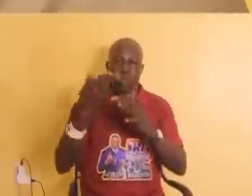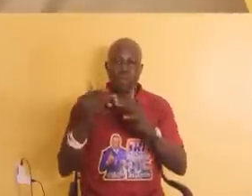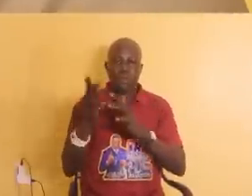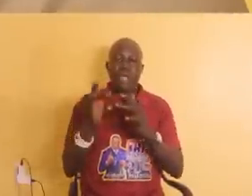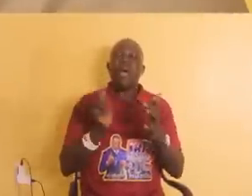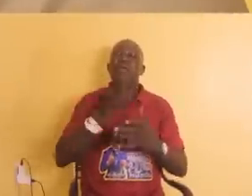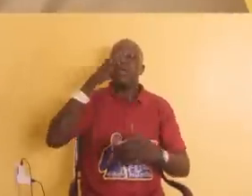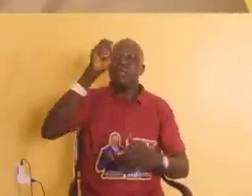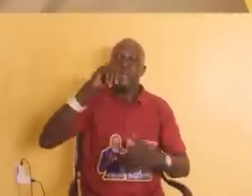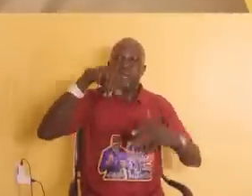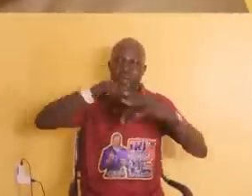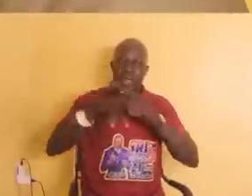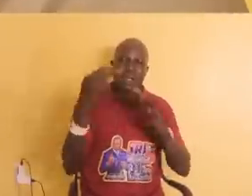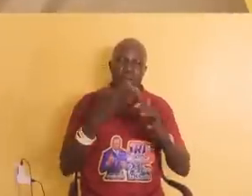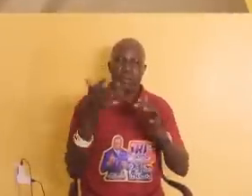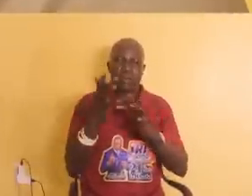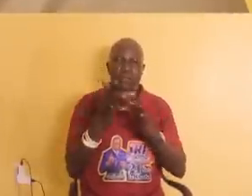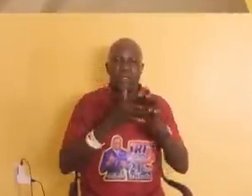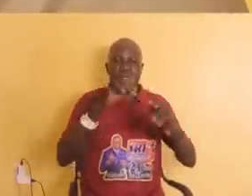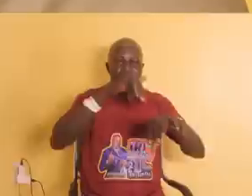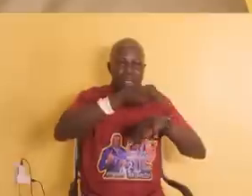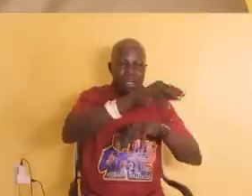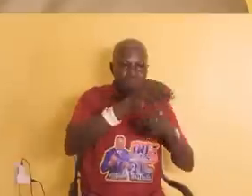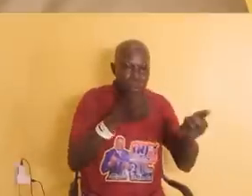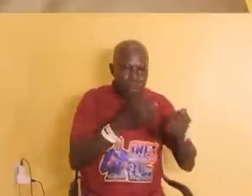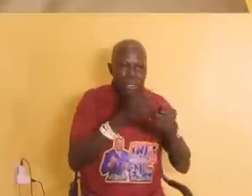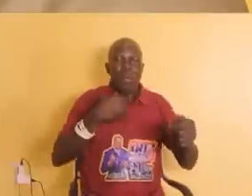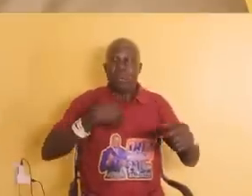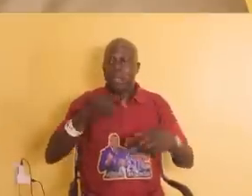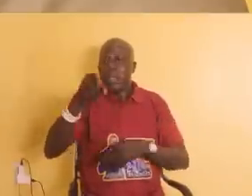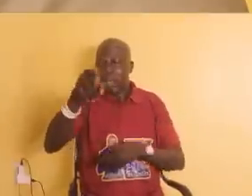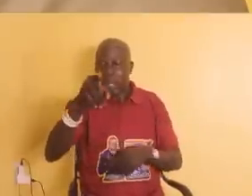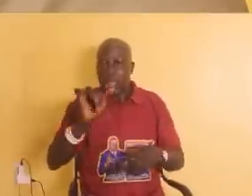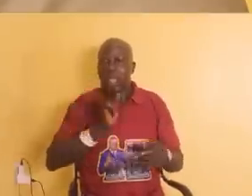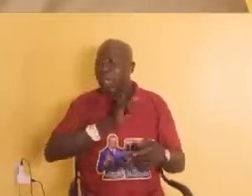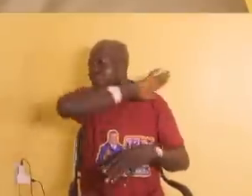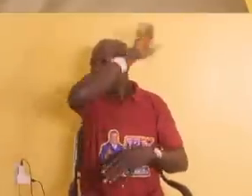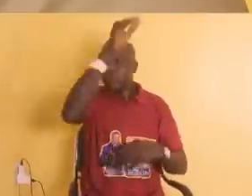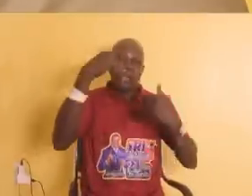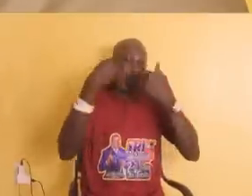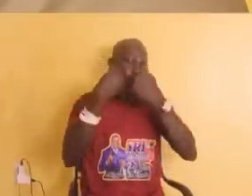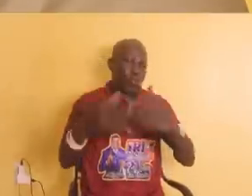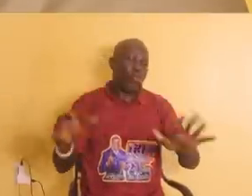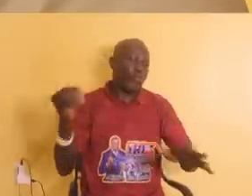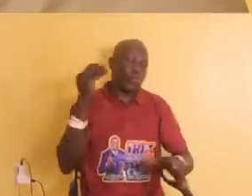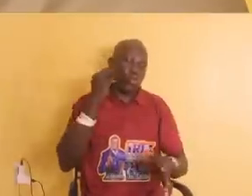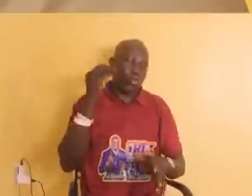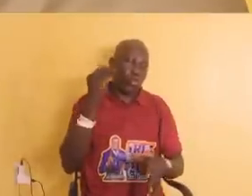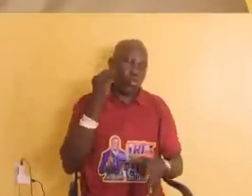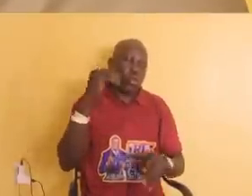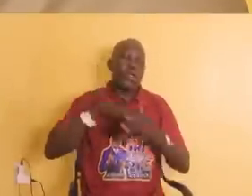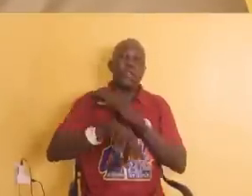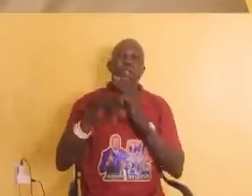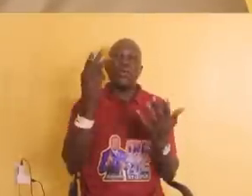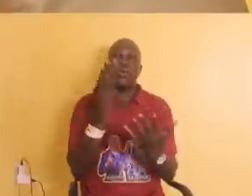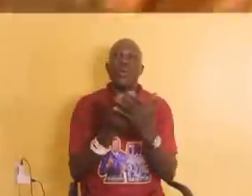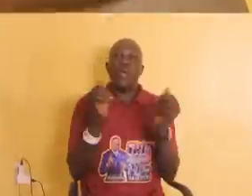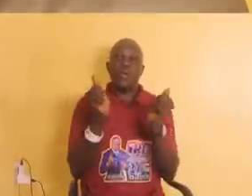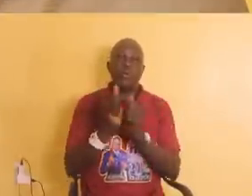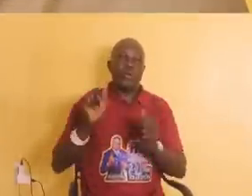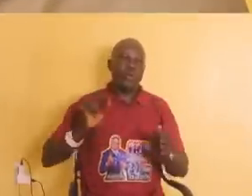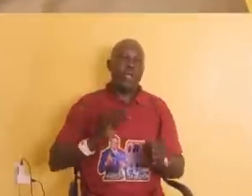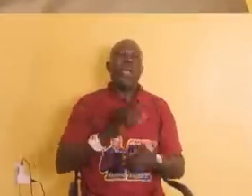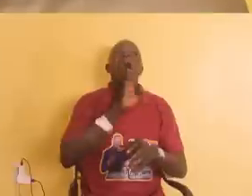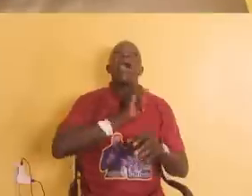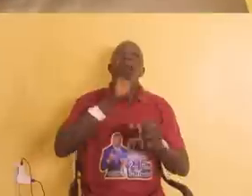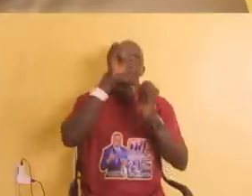of Jesus. I do in the name of the Lord that sent you. You and I will not miss you. I bless your symbol